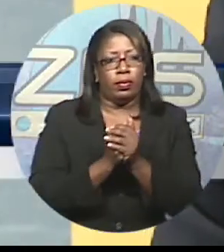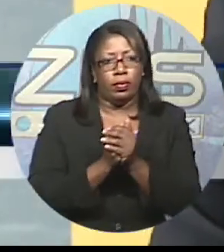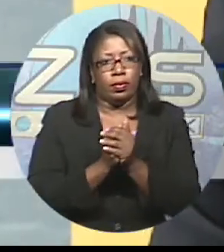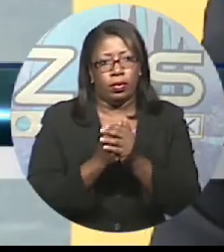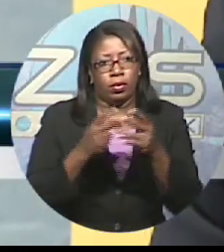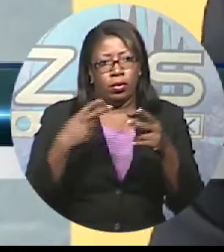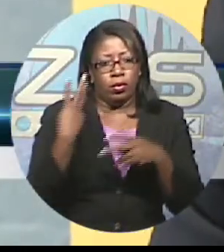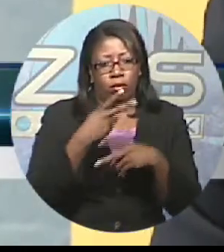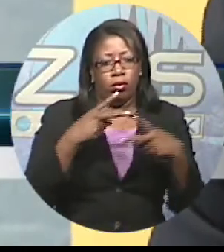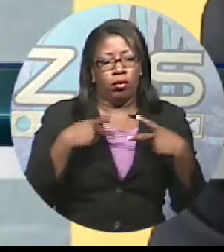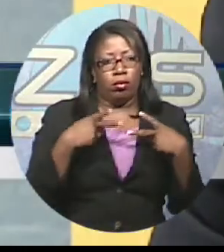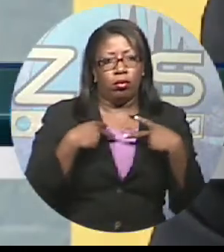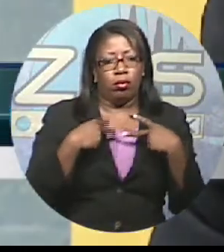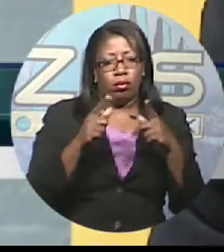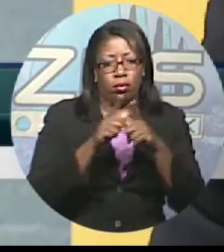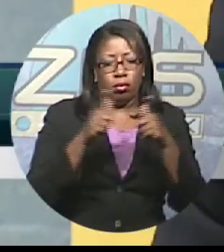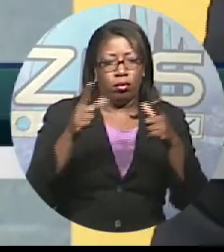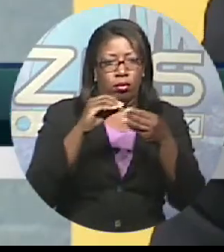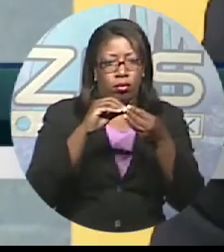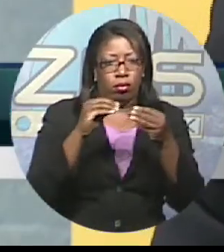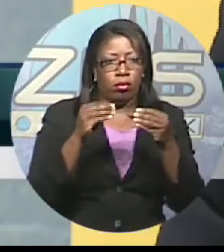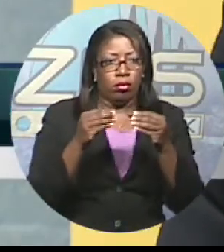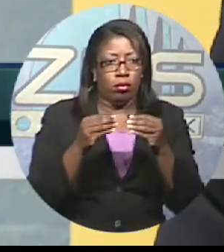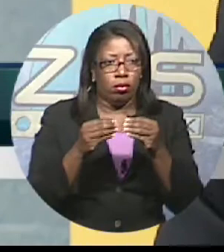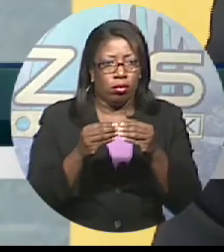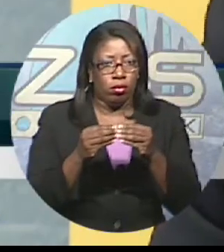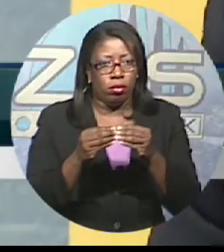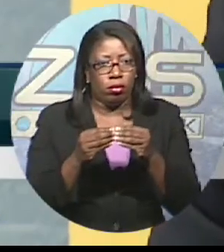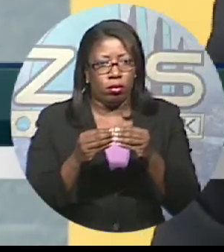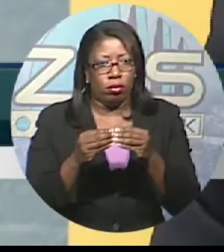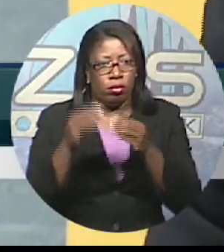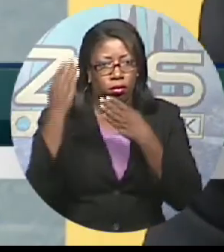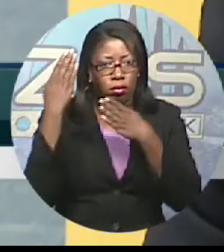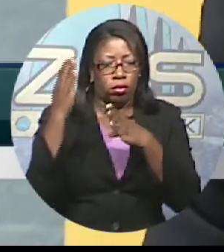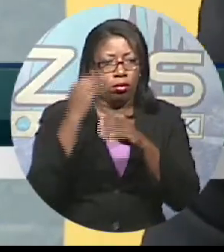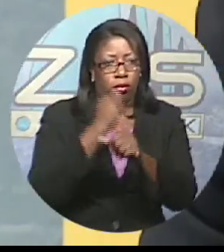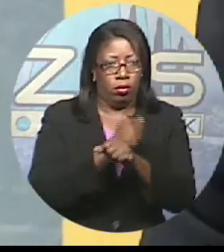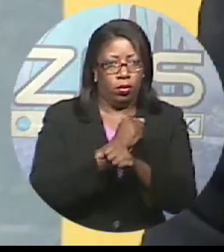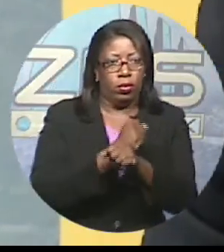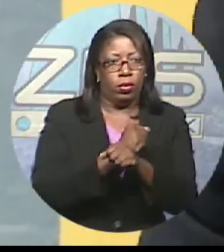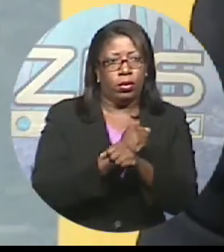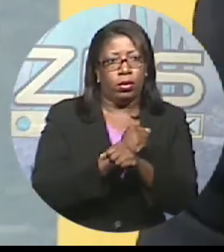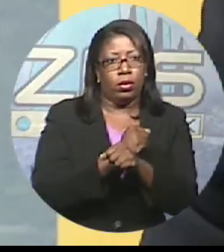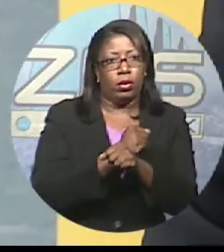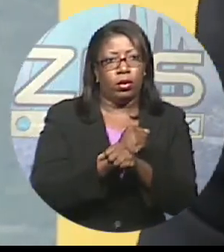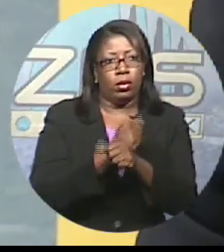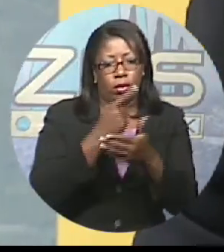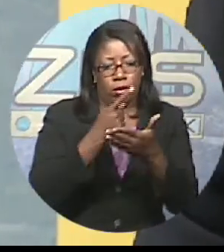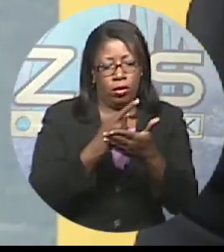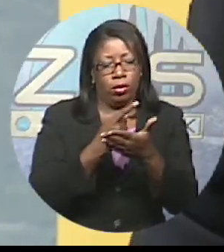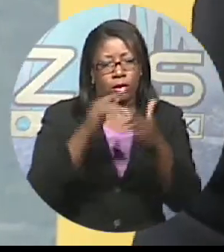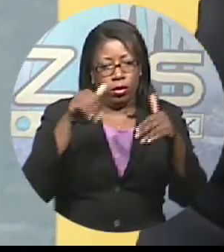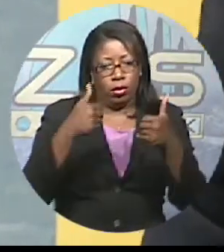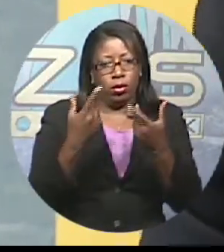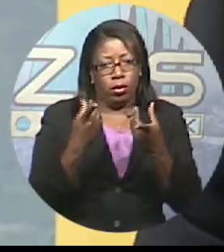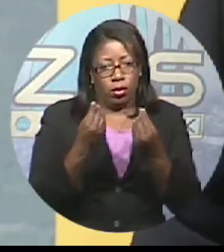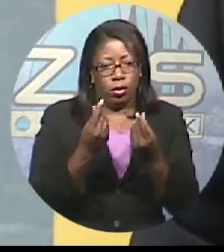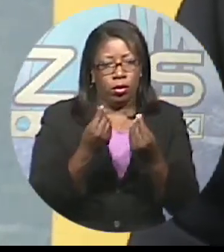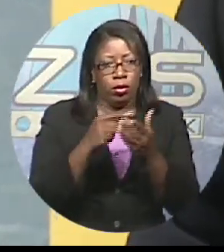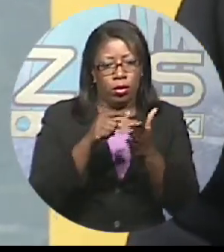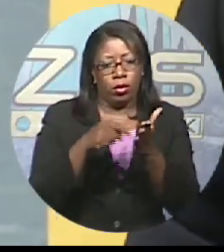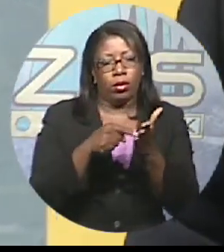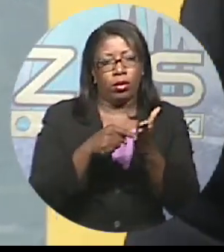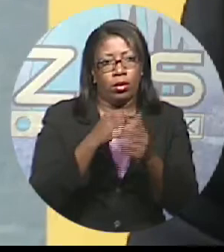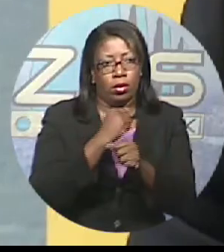very large numbers of, and I'll add this here, Bahamians employed who are there doing this work. And so the minister spoke of